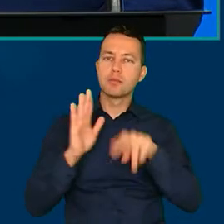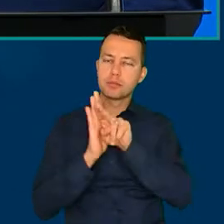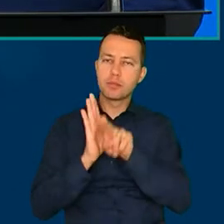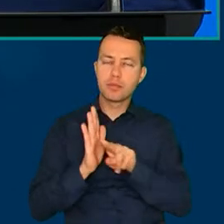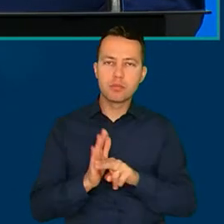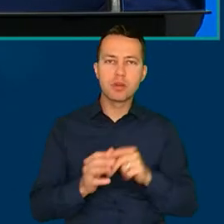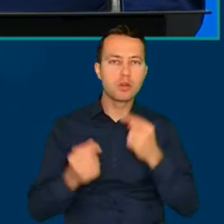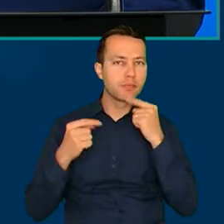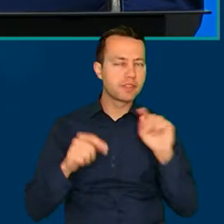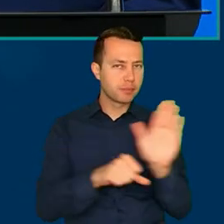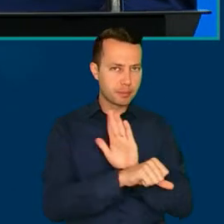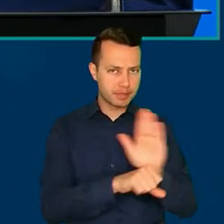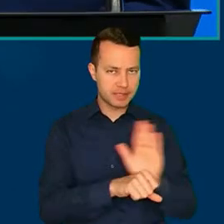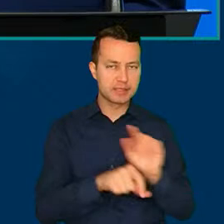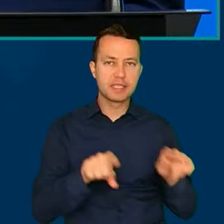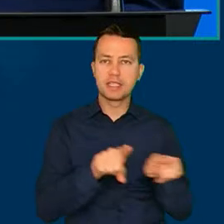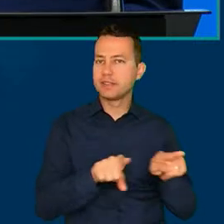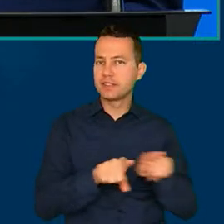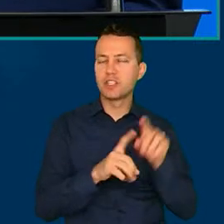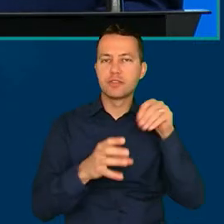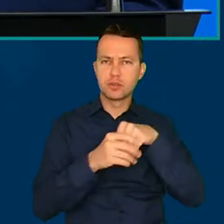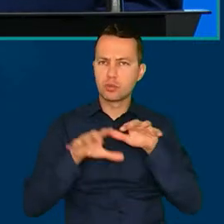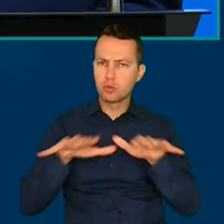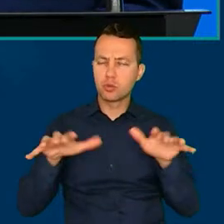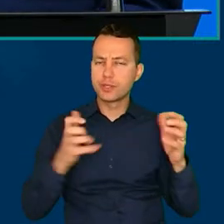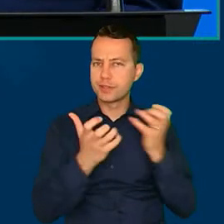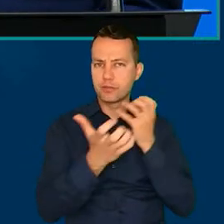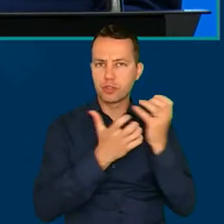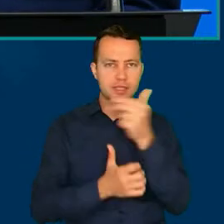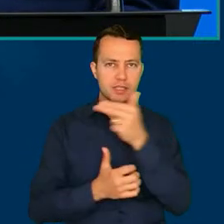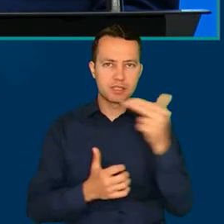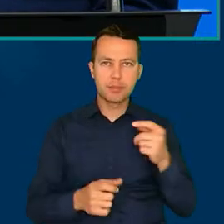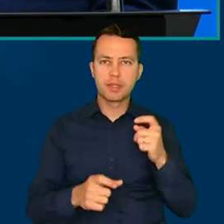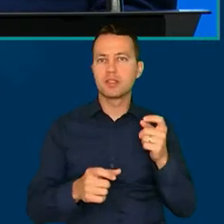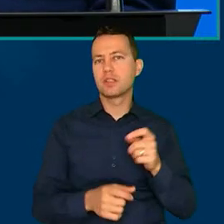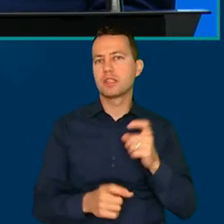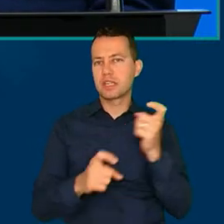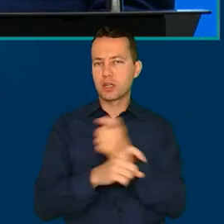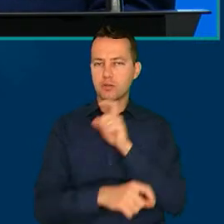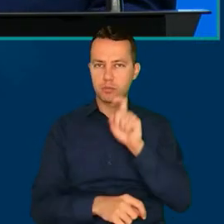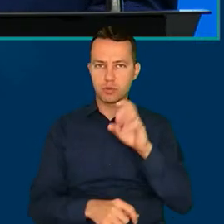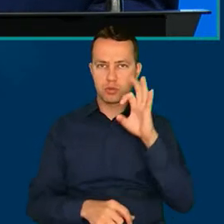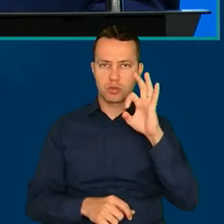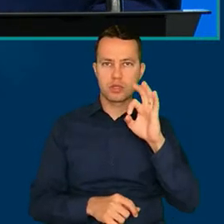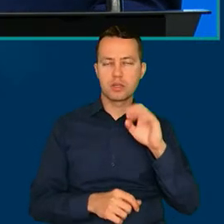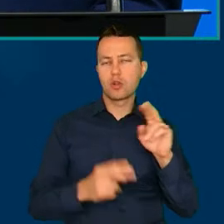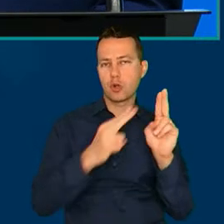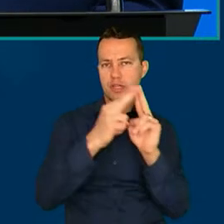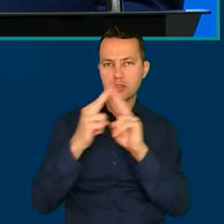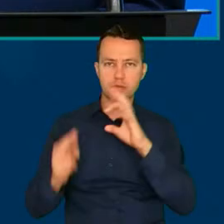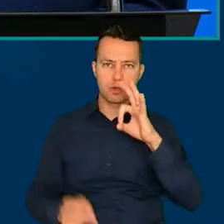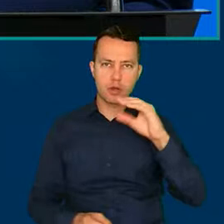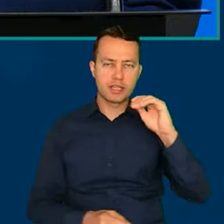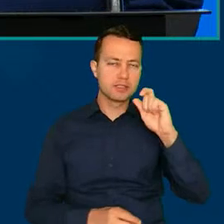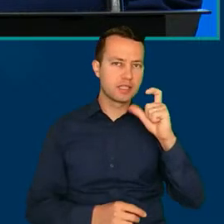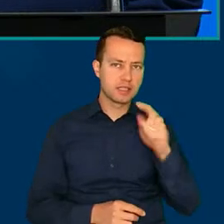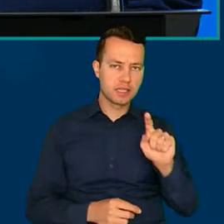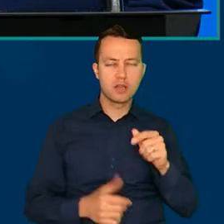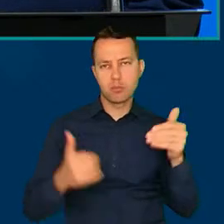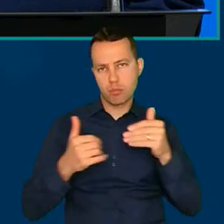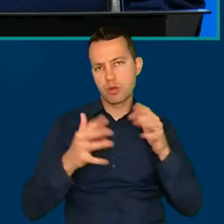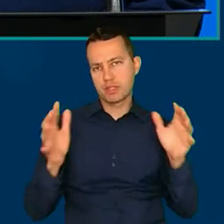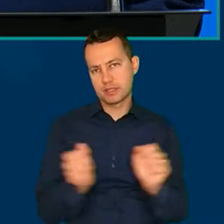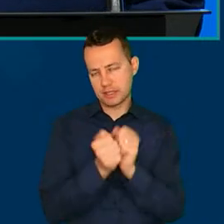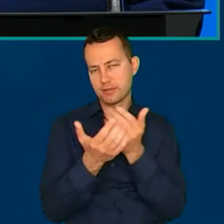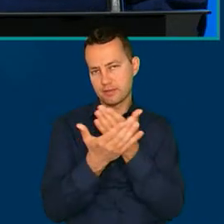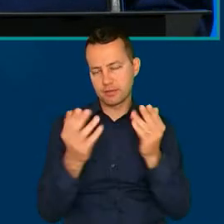responsible business. A lot of information about OECD contact points can be found also there. To